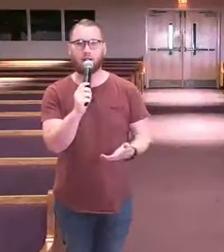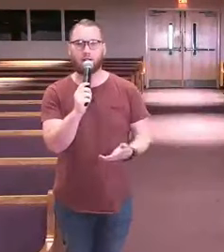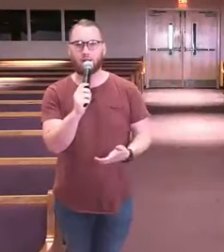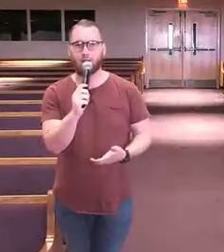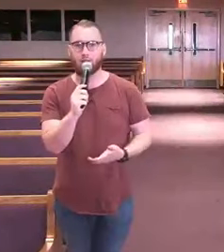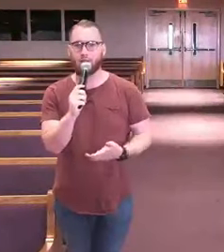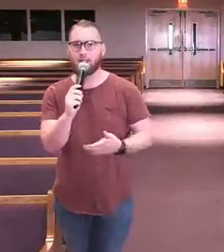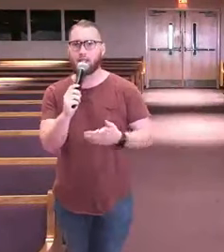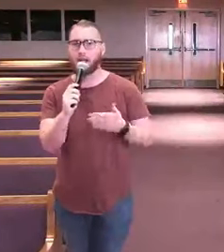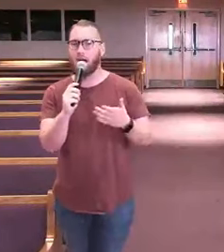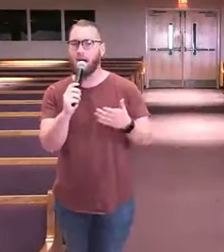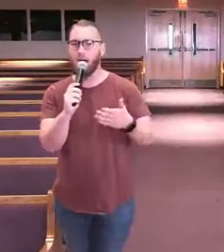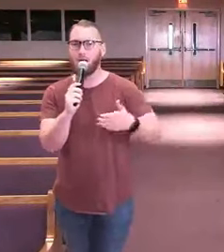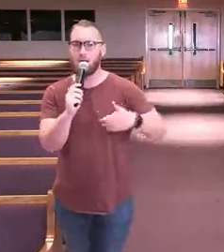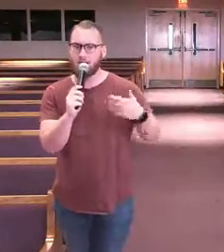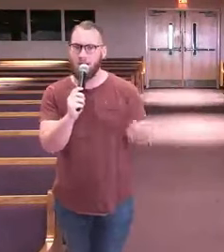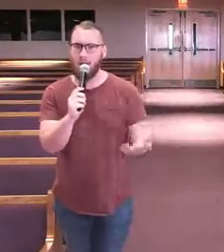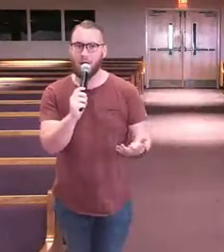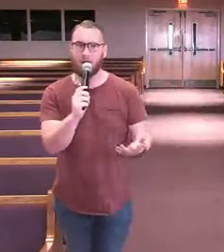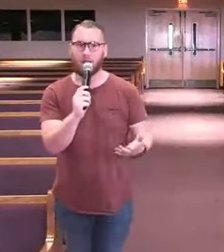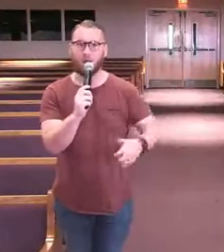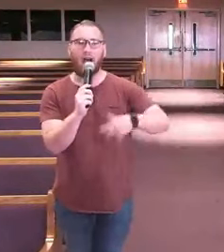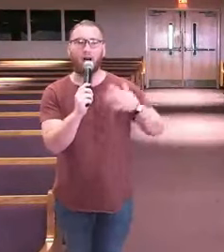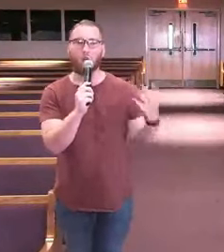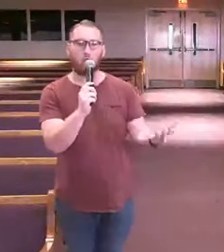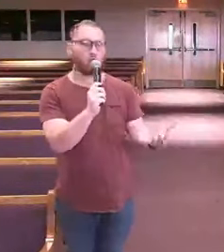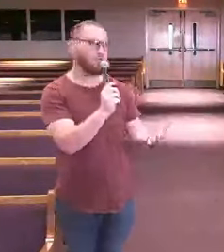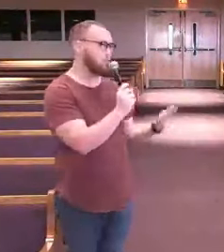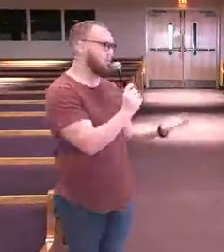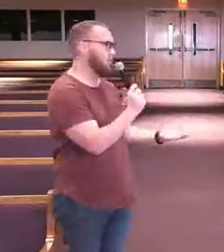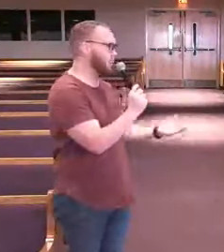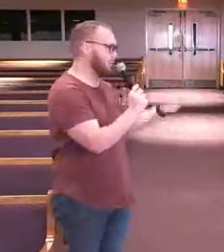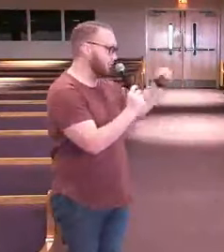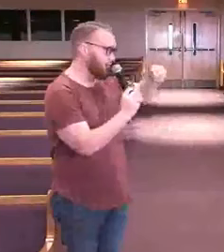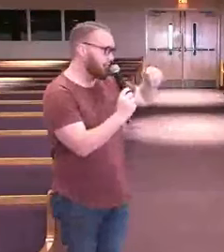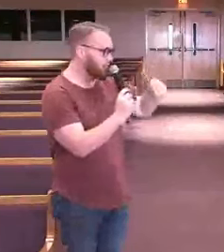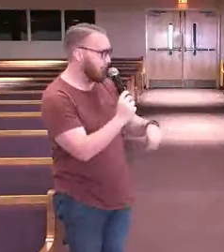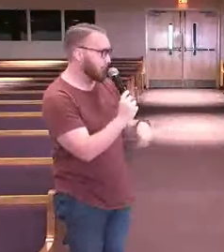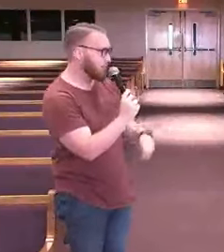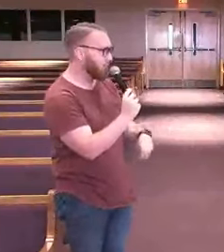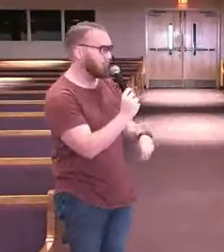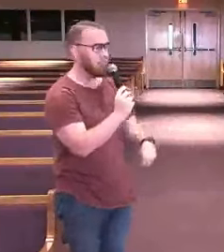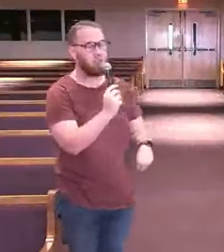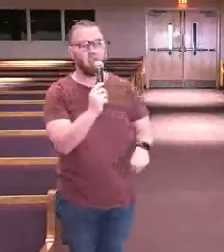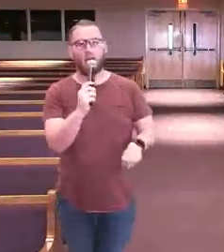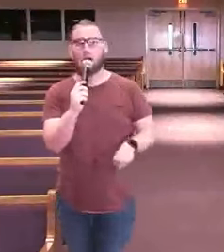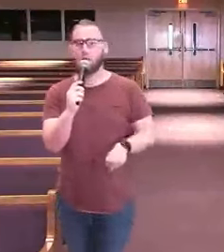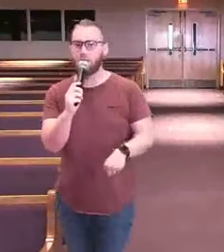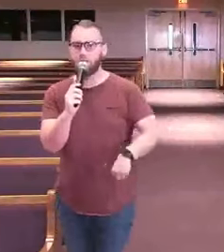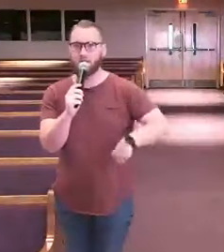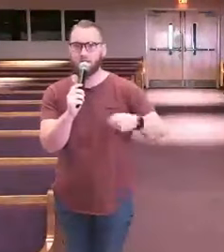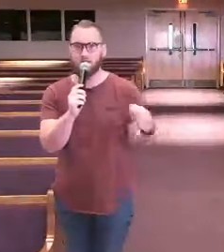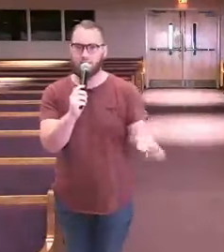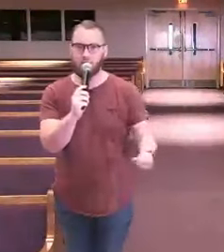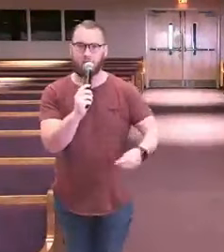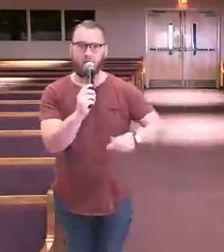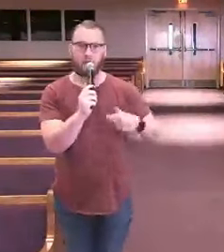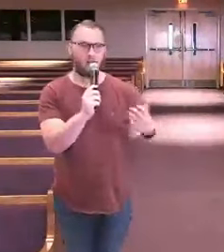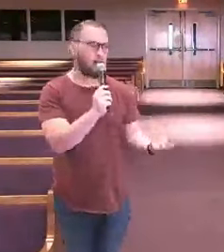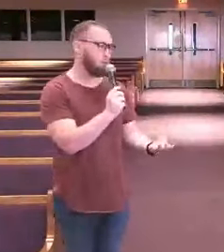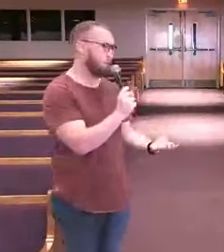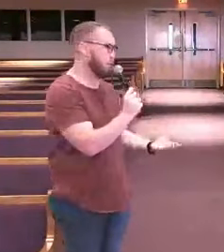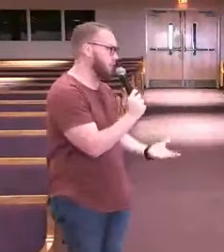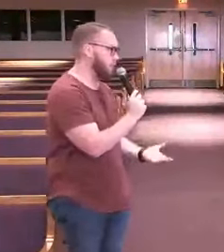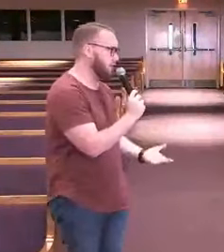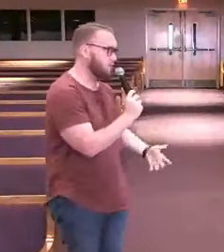through the technical difficulties that is happening throughout Louisville. This isn't a specific St. Stephen issue. This is an issue that